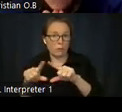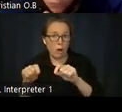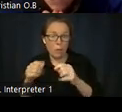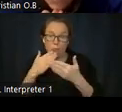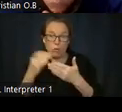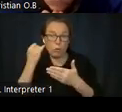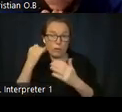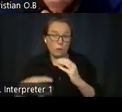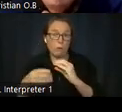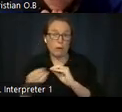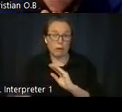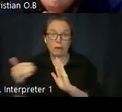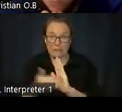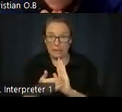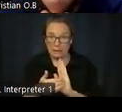again.